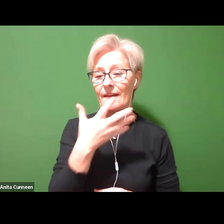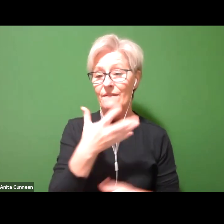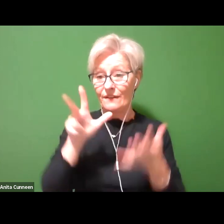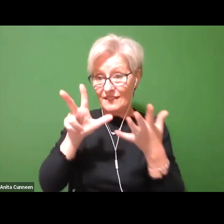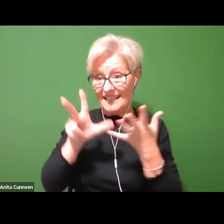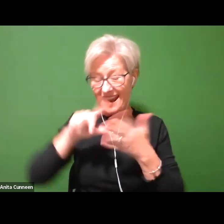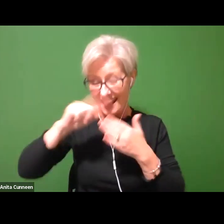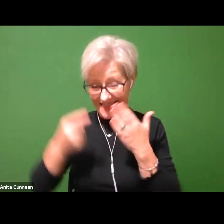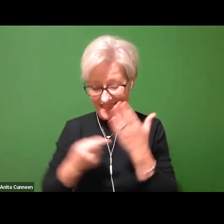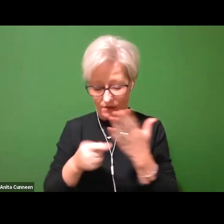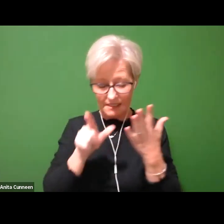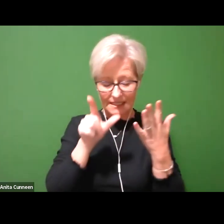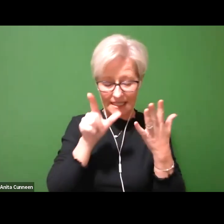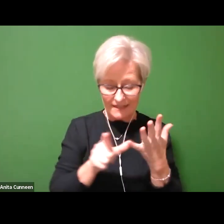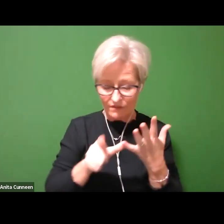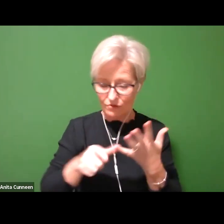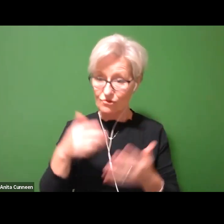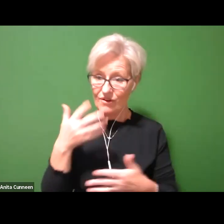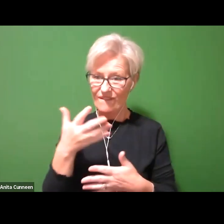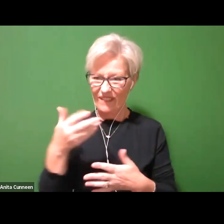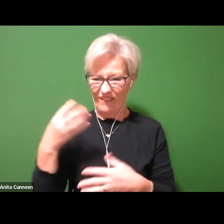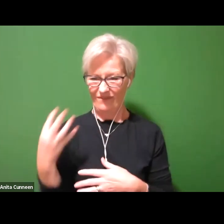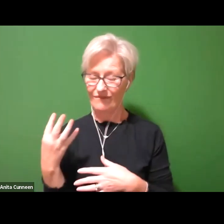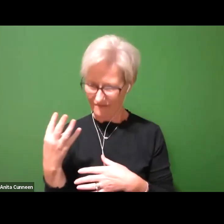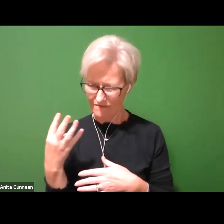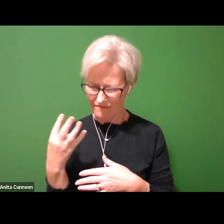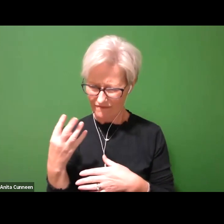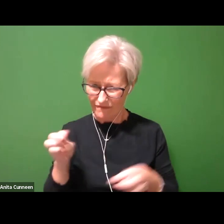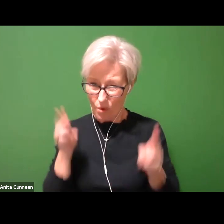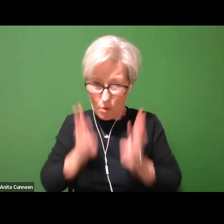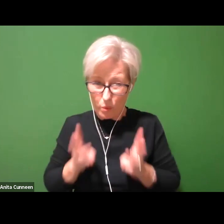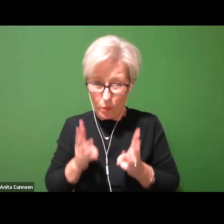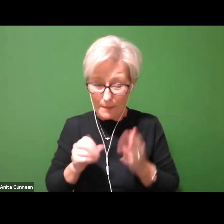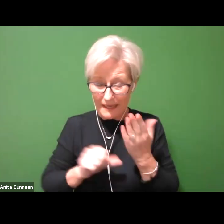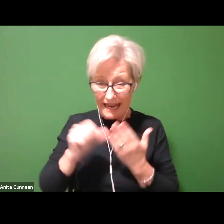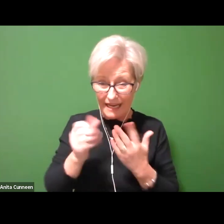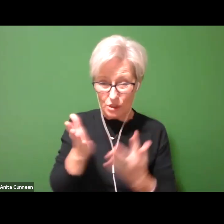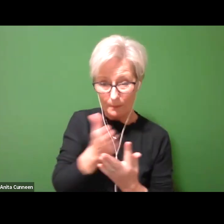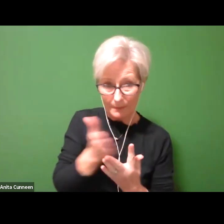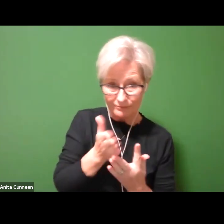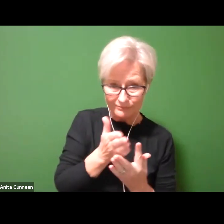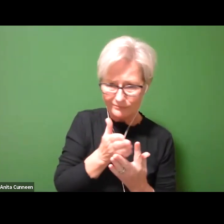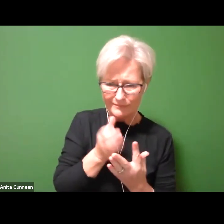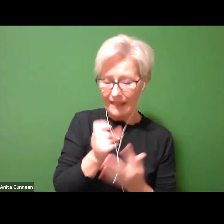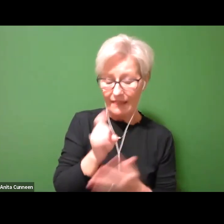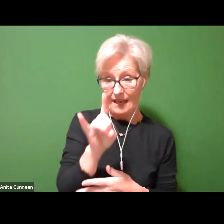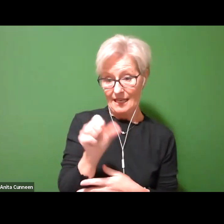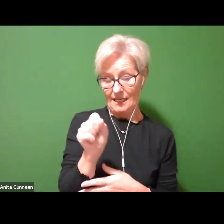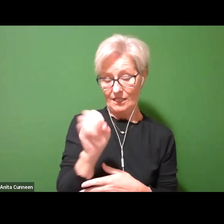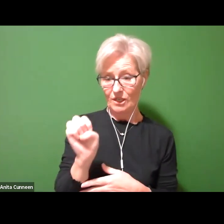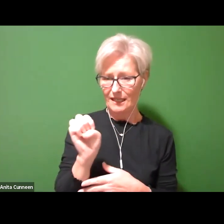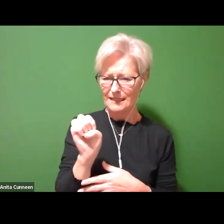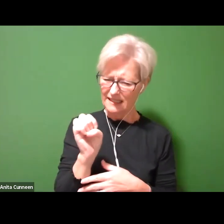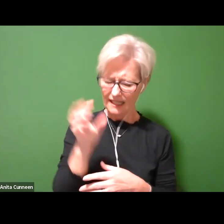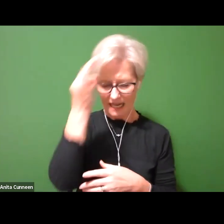58,764 women aged between 45 and 64 years of age. And the HSE estimates that 8 out of 10